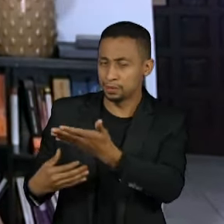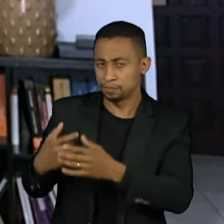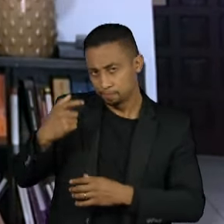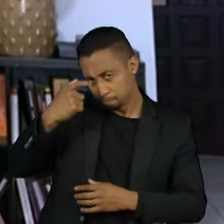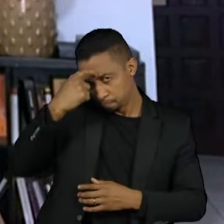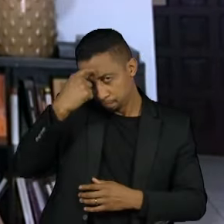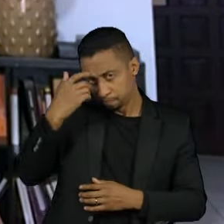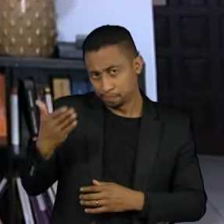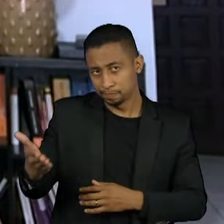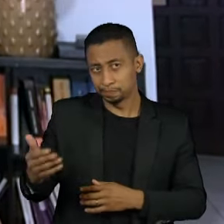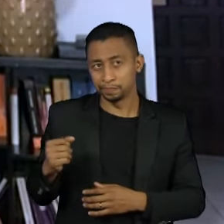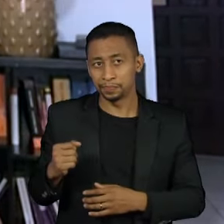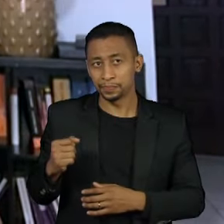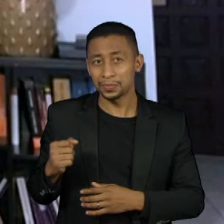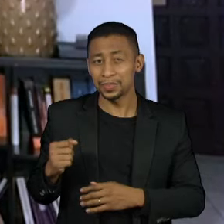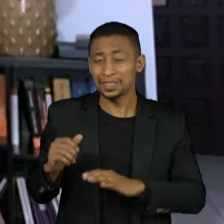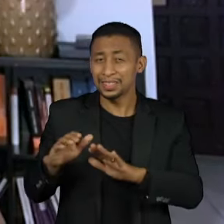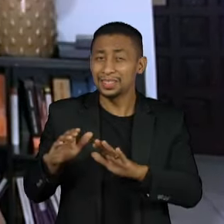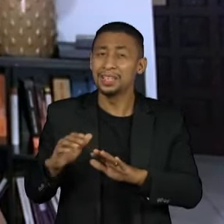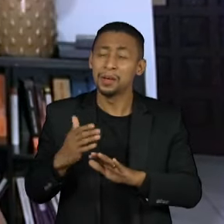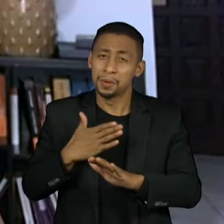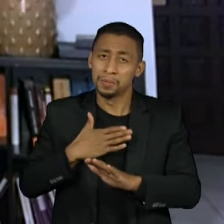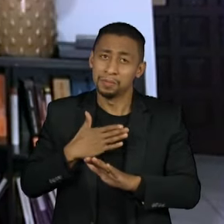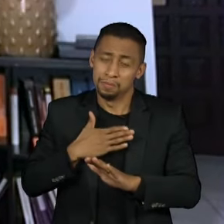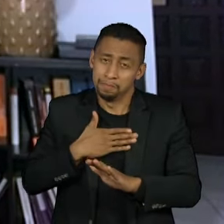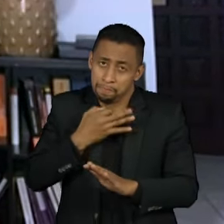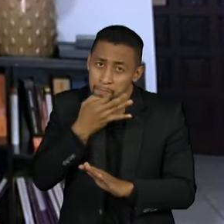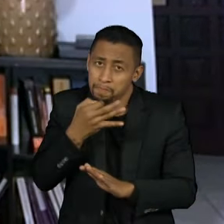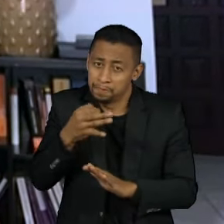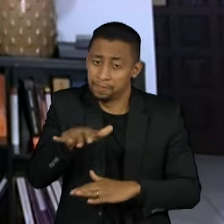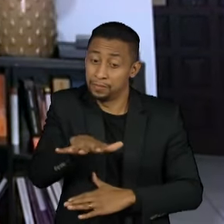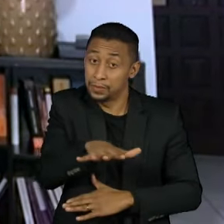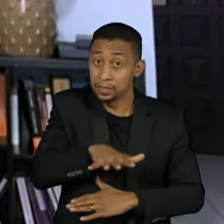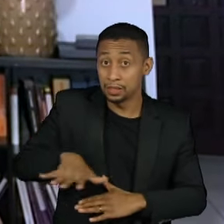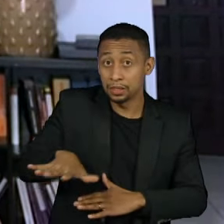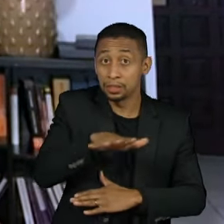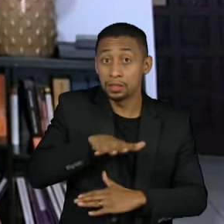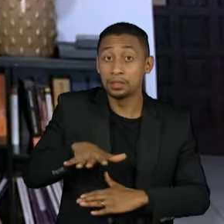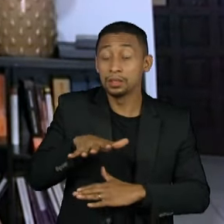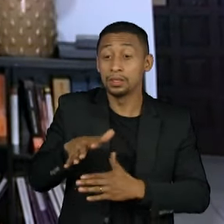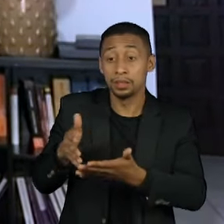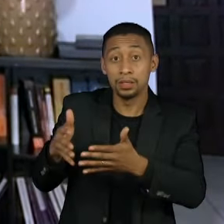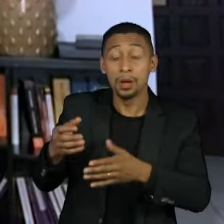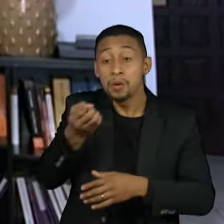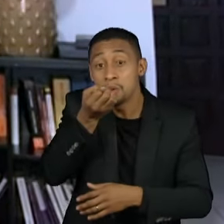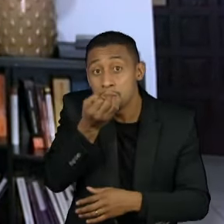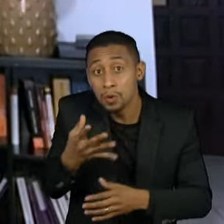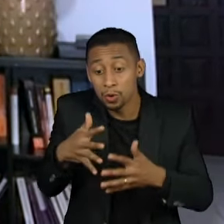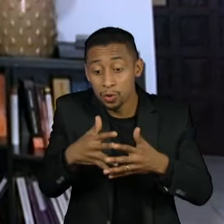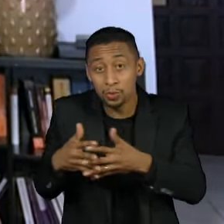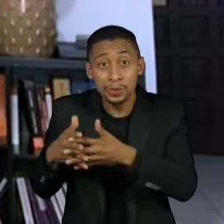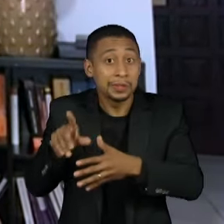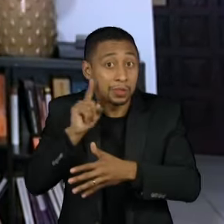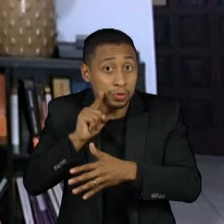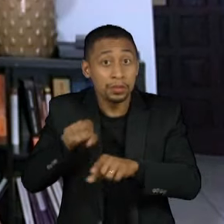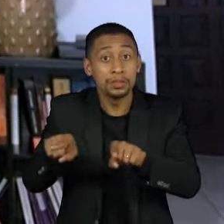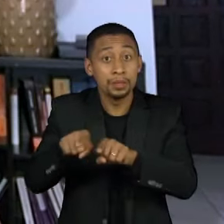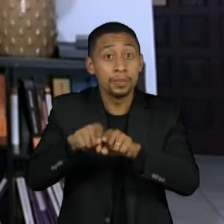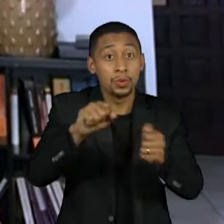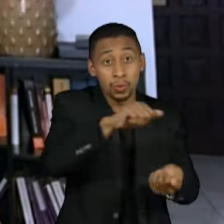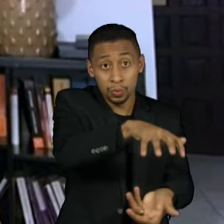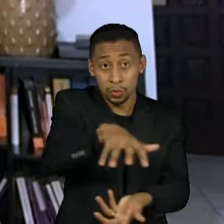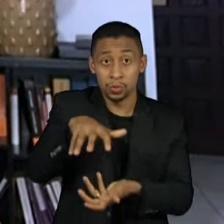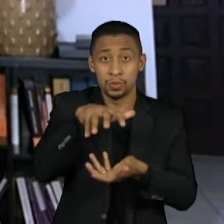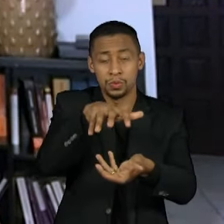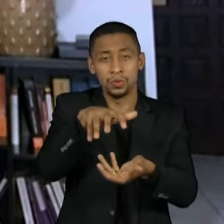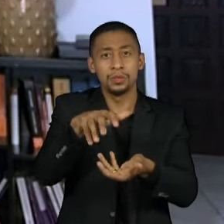reasonable. And I think that in general, he's good for not just America, but for the world. America is so powerful